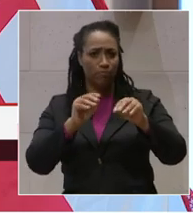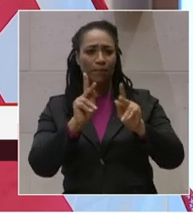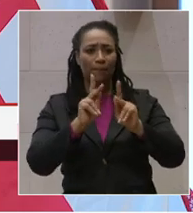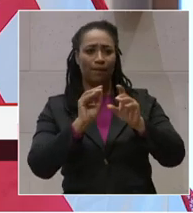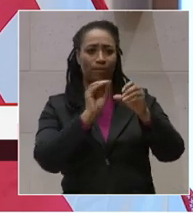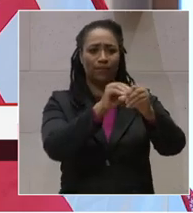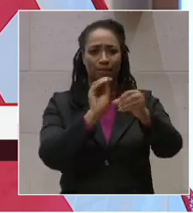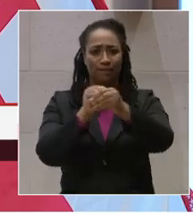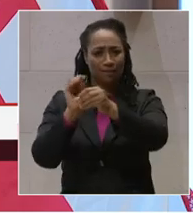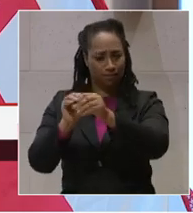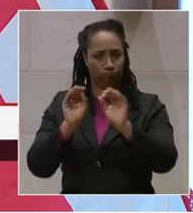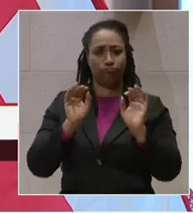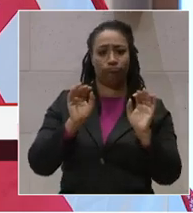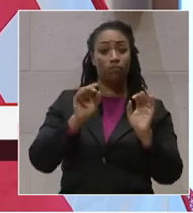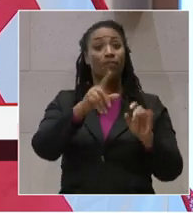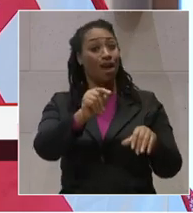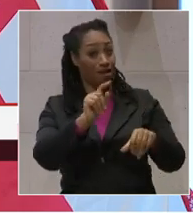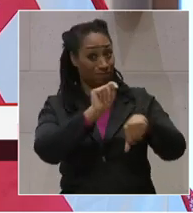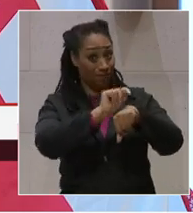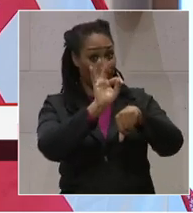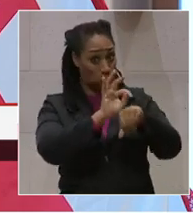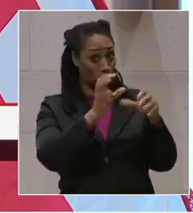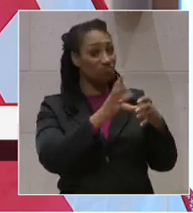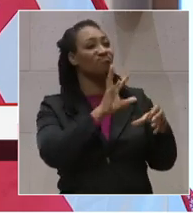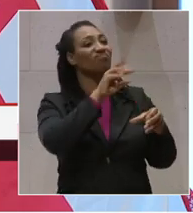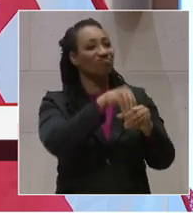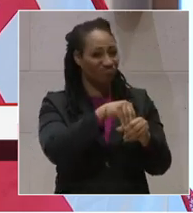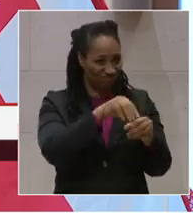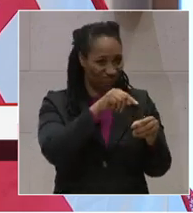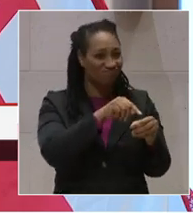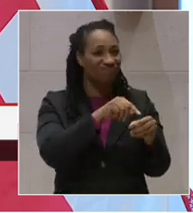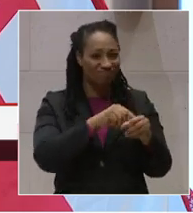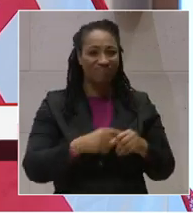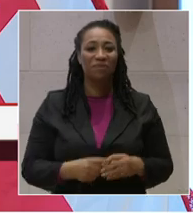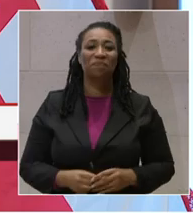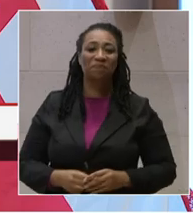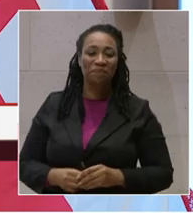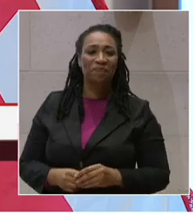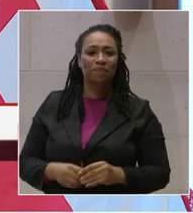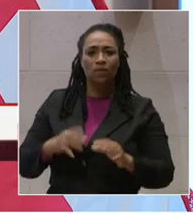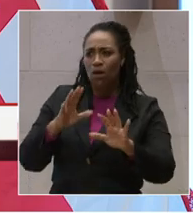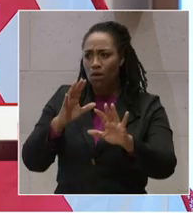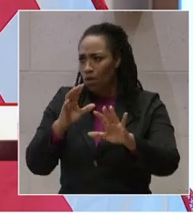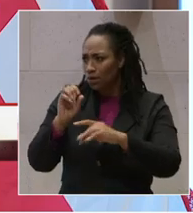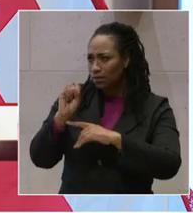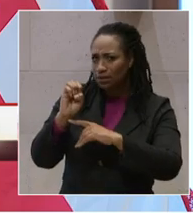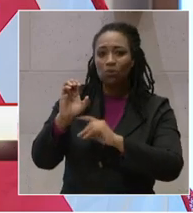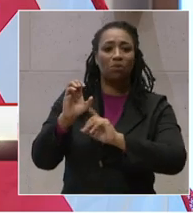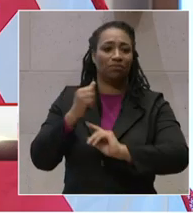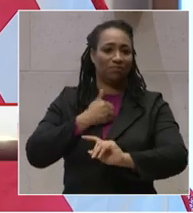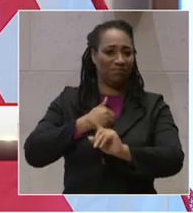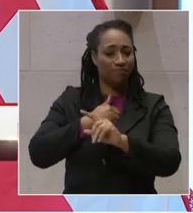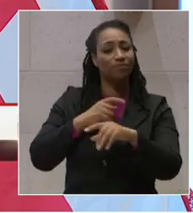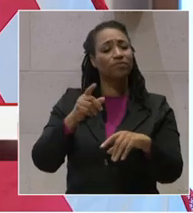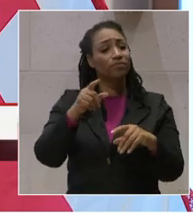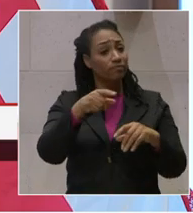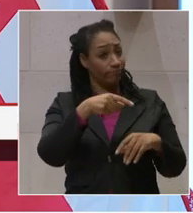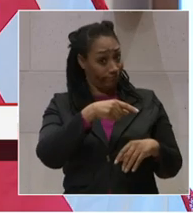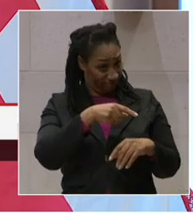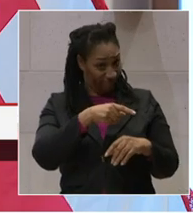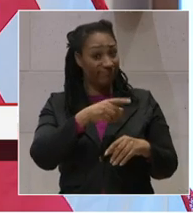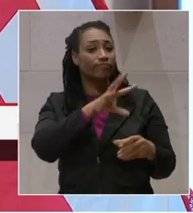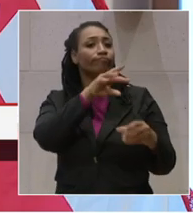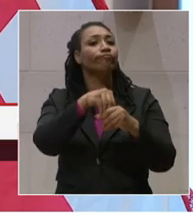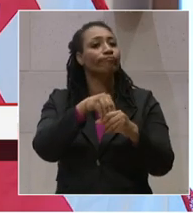Madam Secretary, was a part of that task force that the mayor actually led back in that time. So we've been working